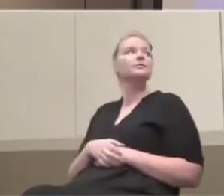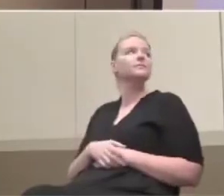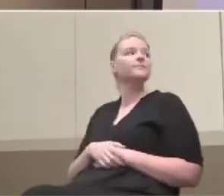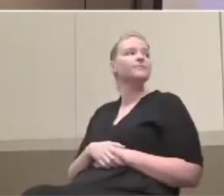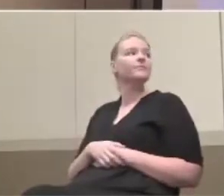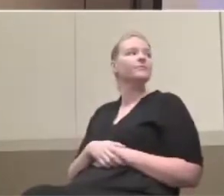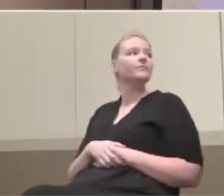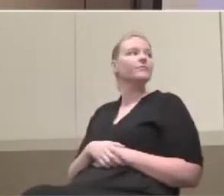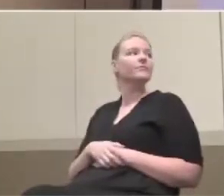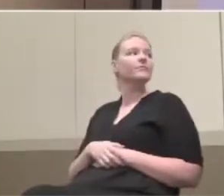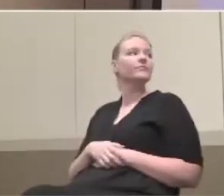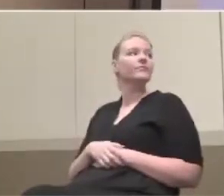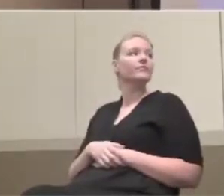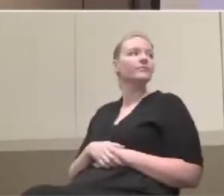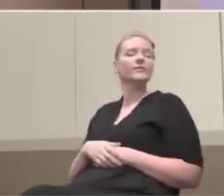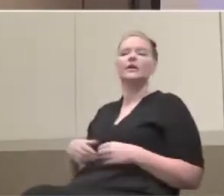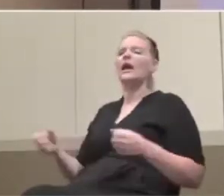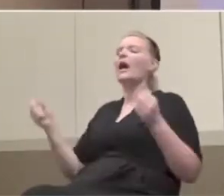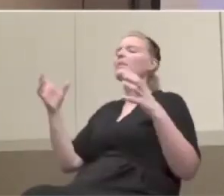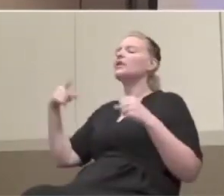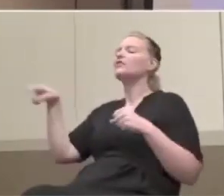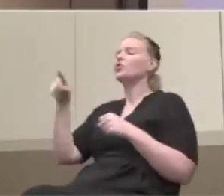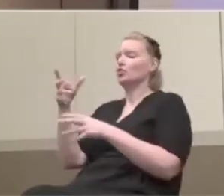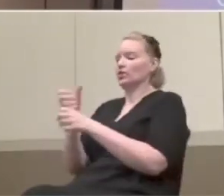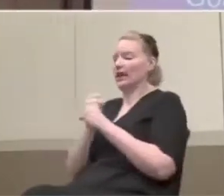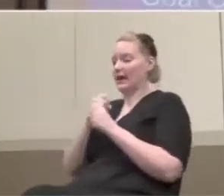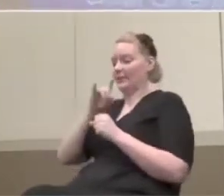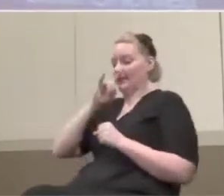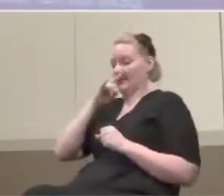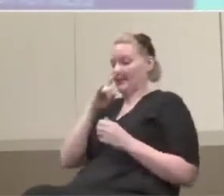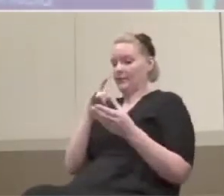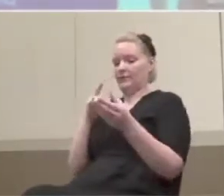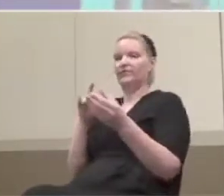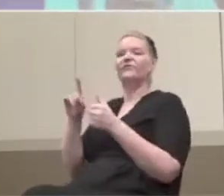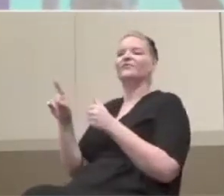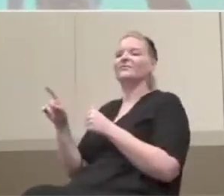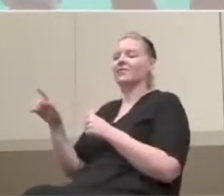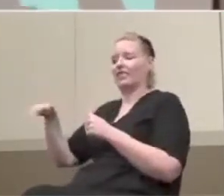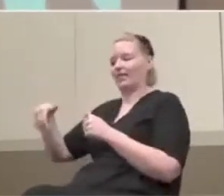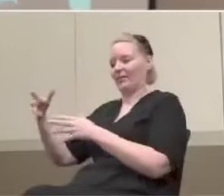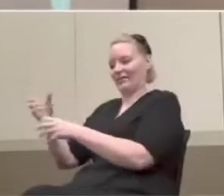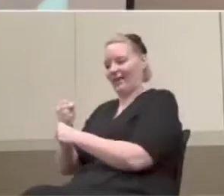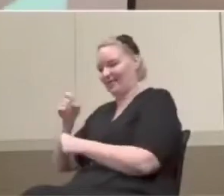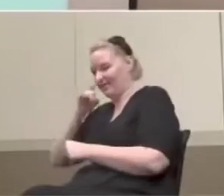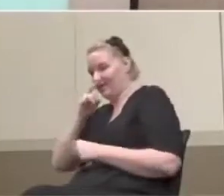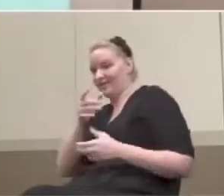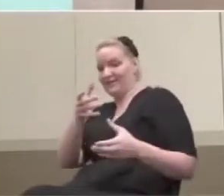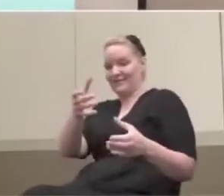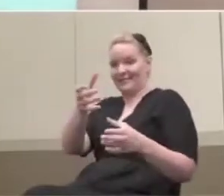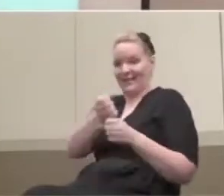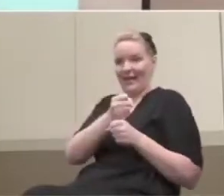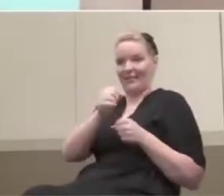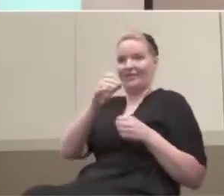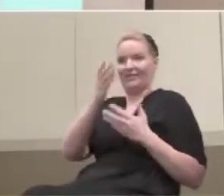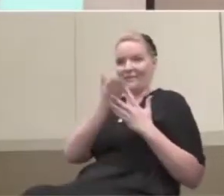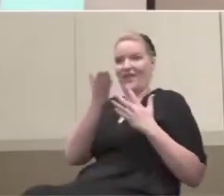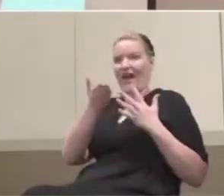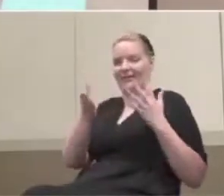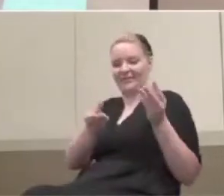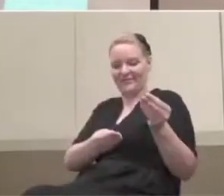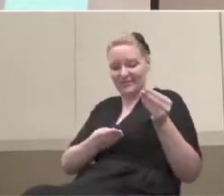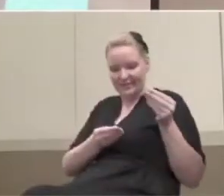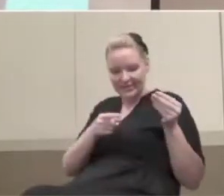had a kid, and when you got the kid, you got the file before the kid, and it said, this kid has behavior